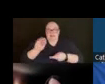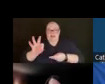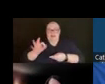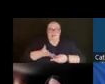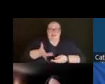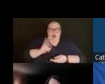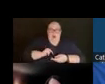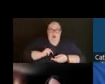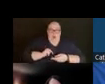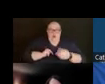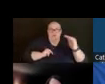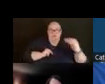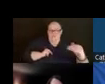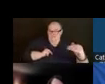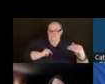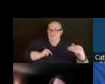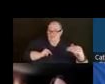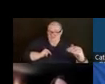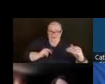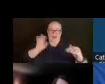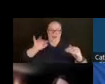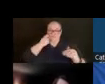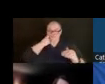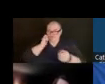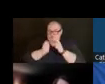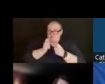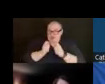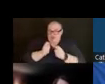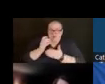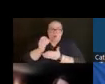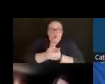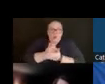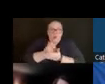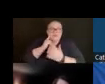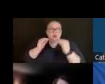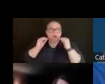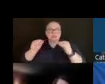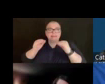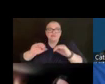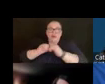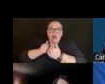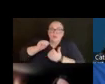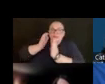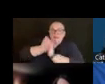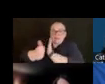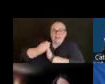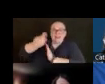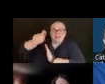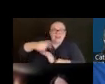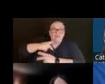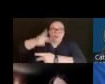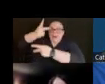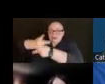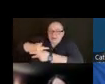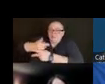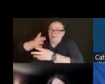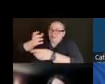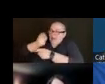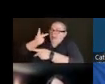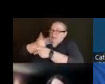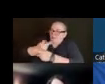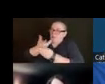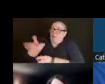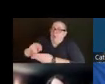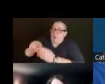We have a section on skills for living, and we have a section on technology. I also want to draw your attention to the Centers for Independent Living. There